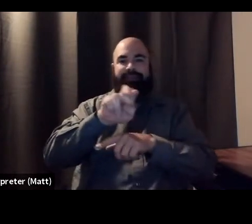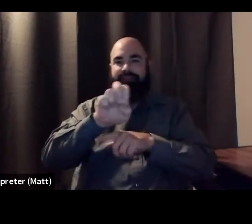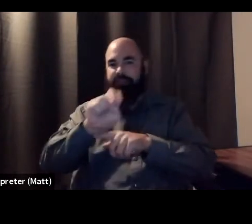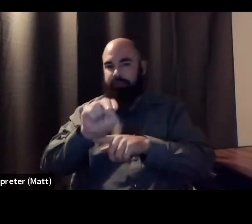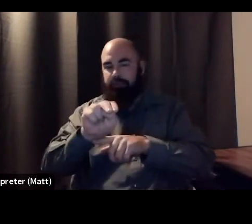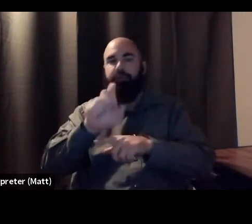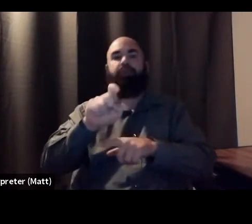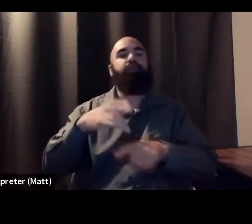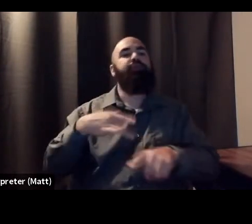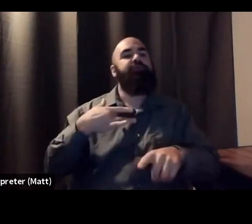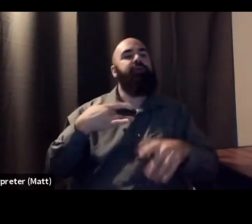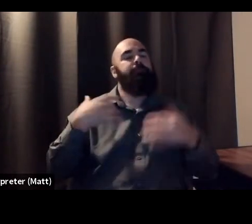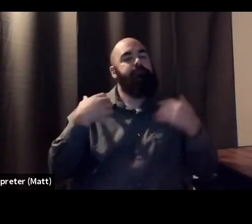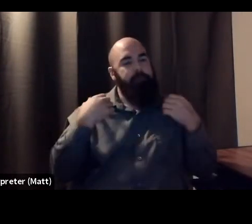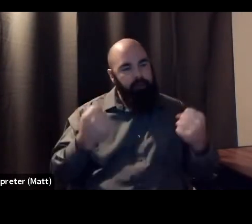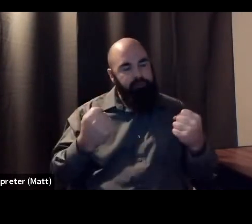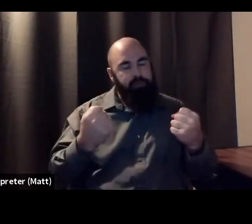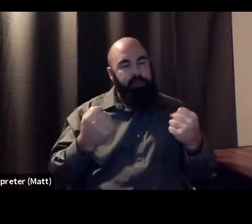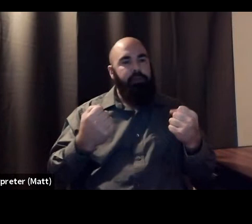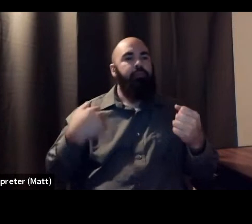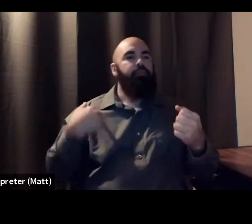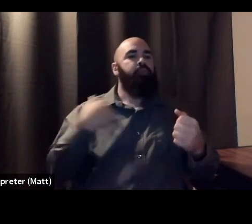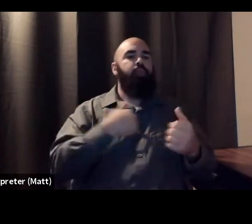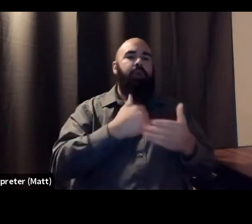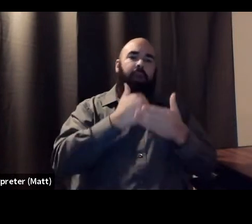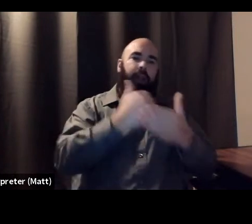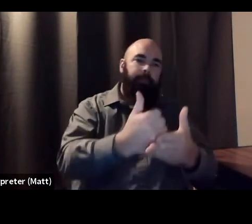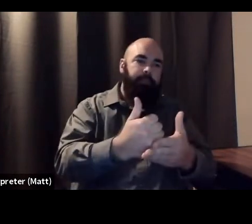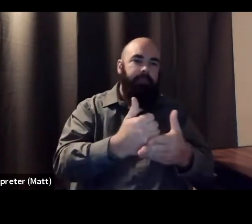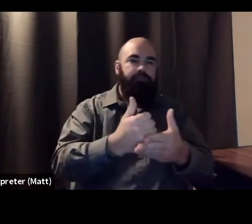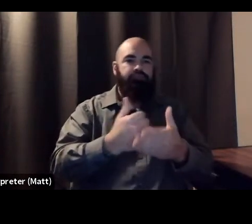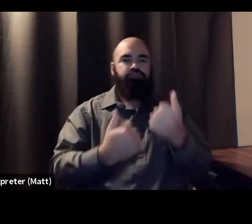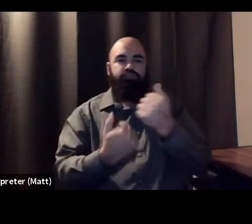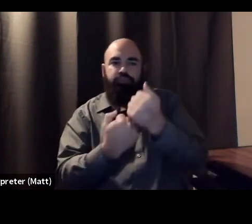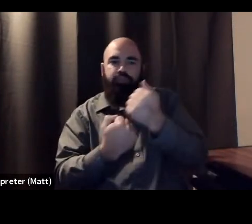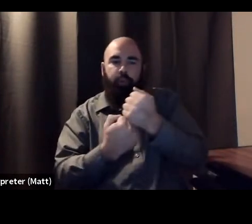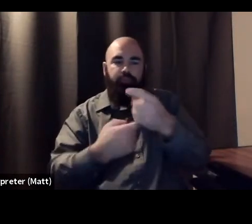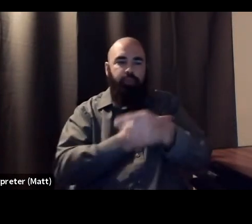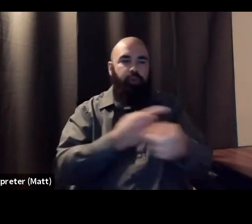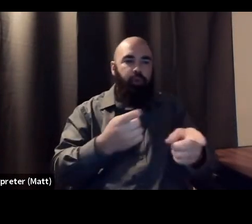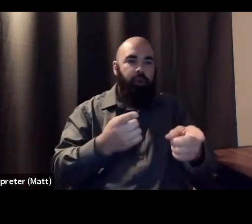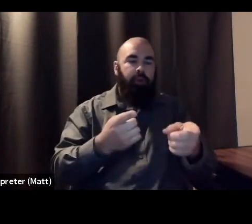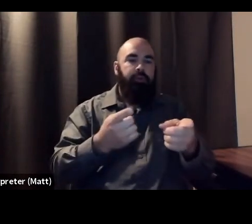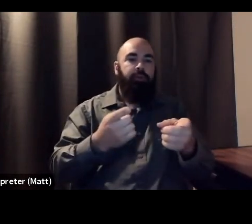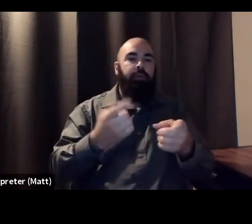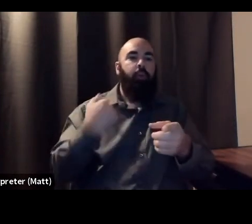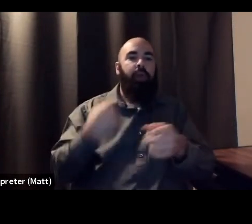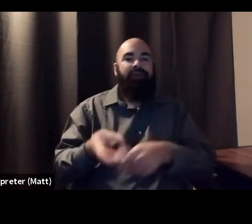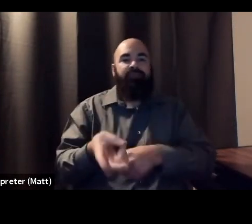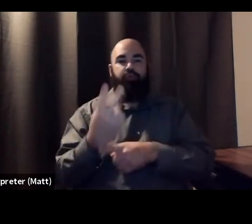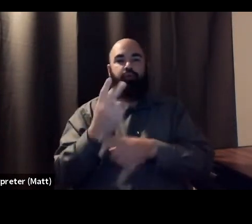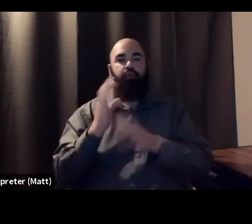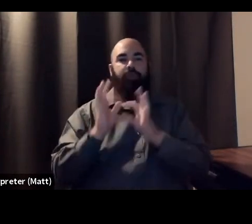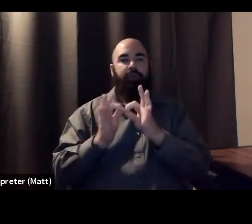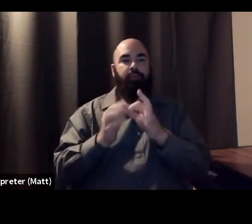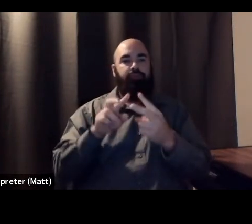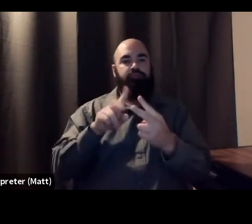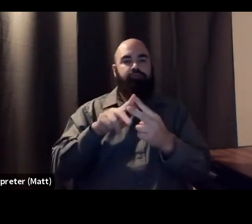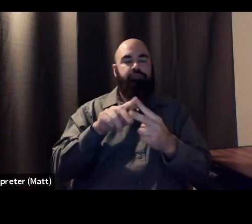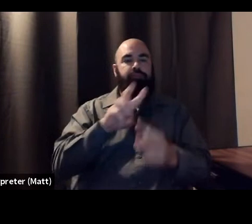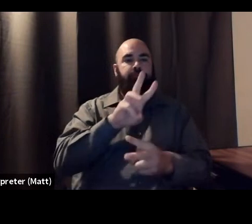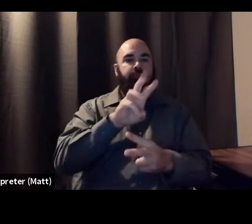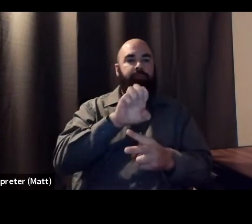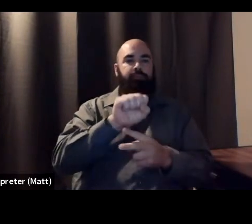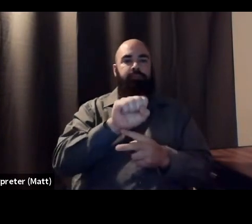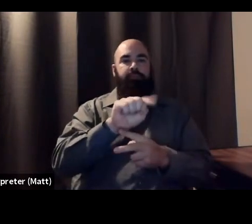navigate COVID-19 in the New River Valley. Tonight, we're joined by Weston Broach and Matt Burton, providing sign